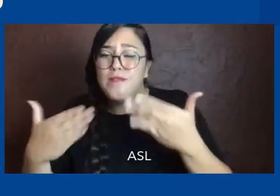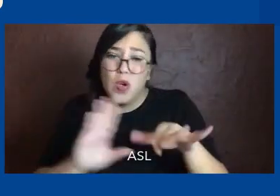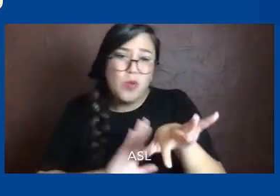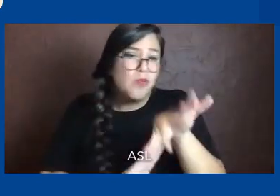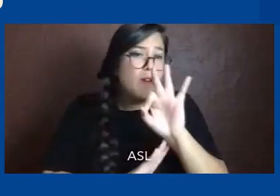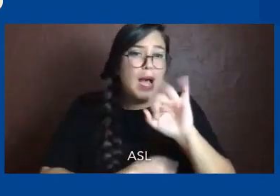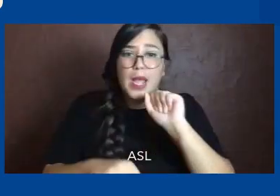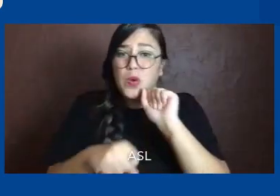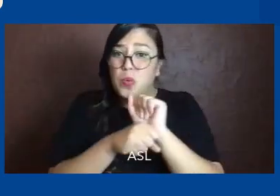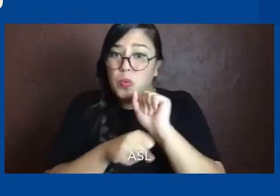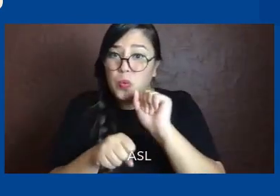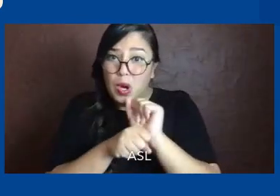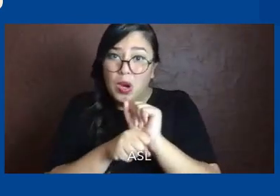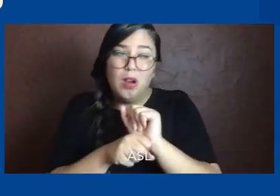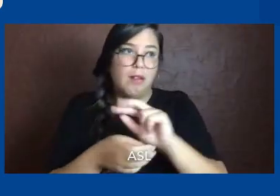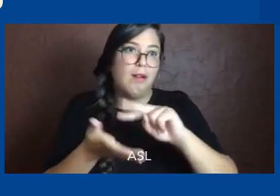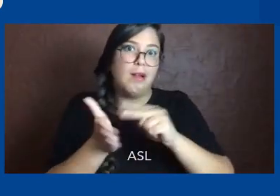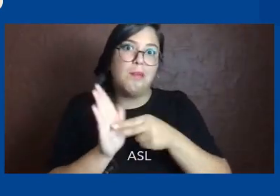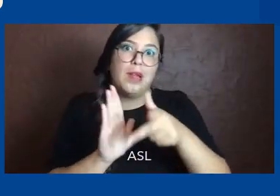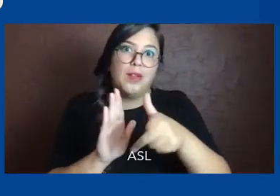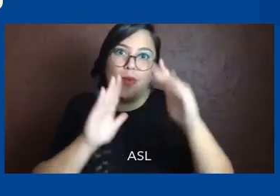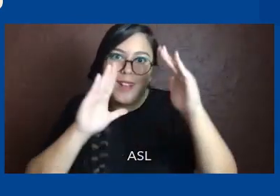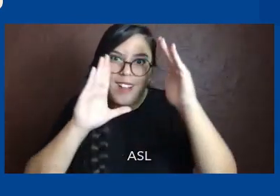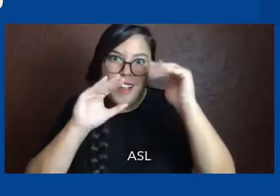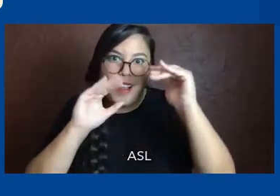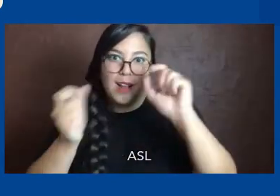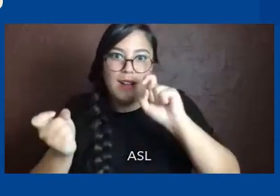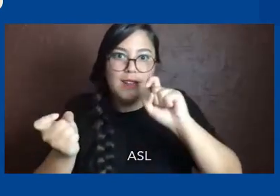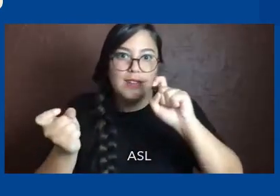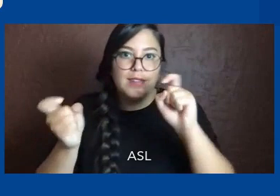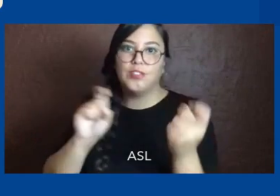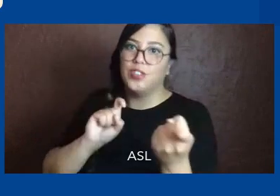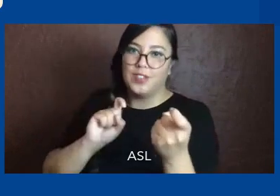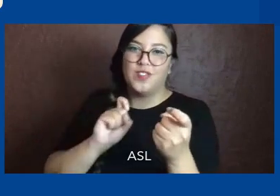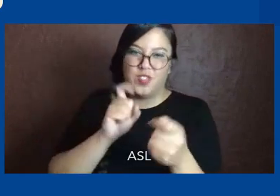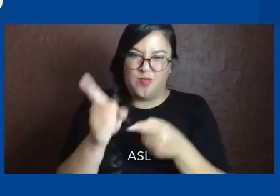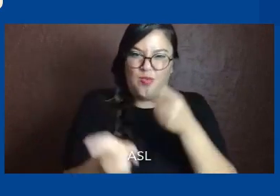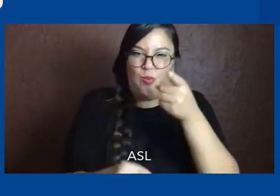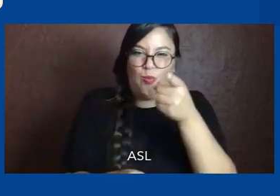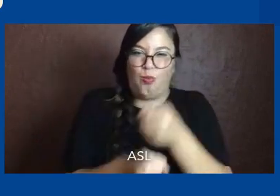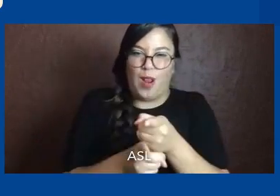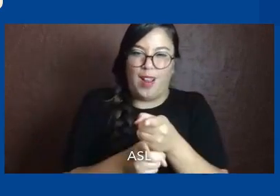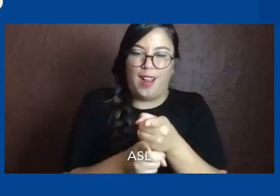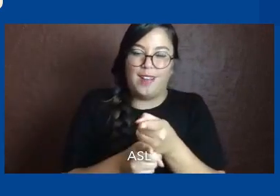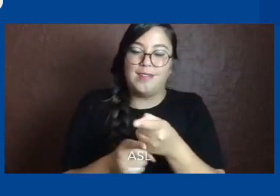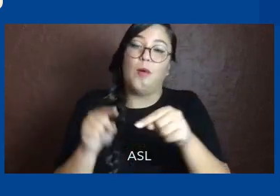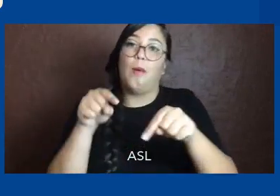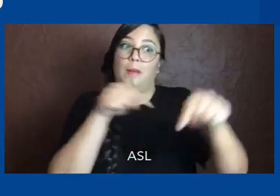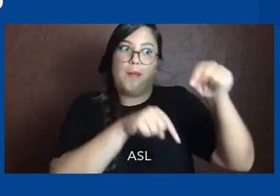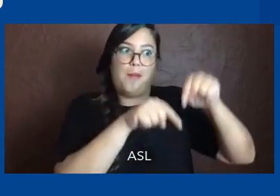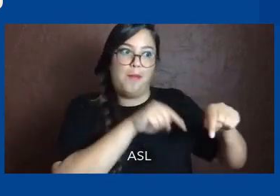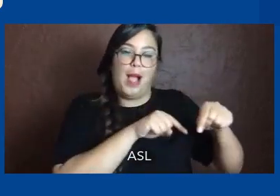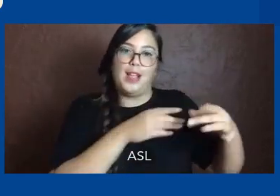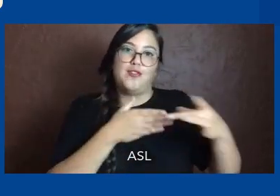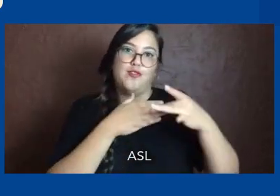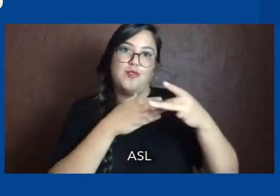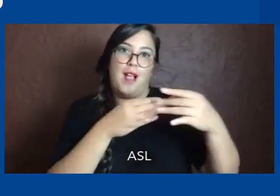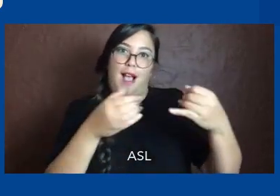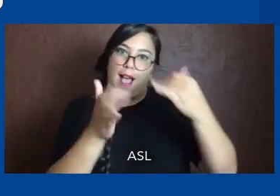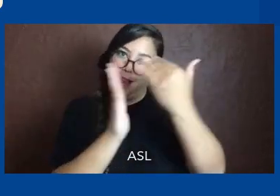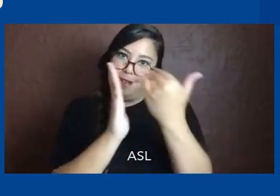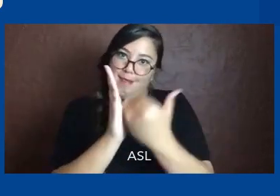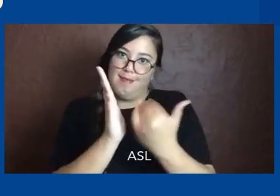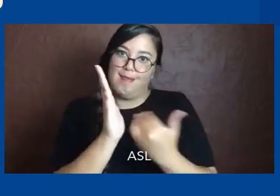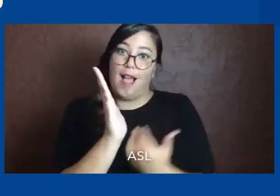expectations shift. And again, that gets me to this whole guideline thing, because this business